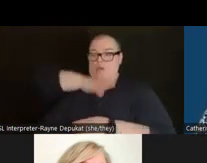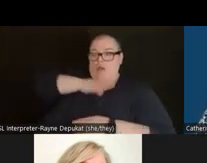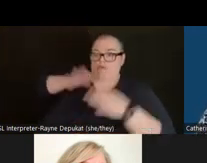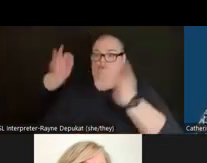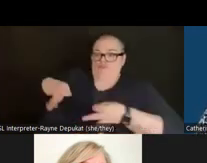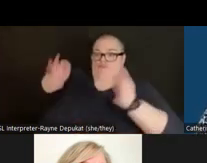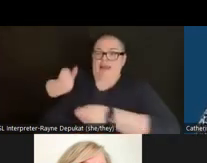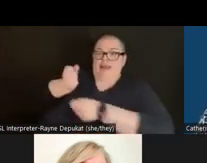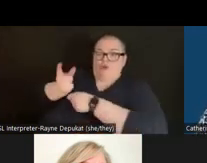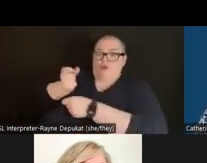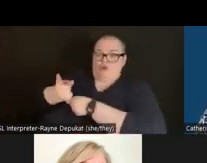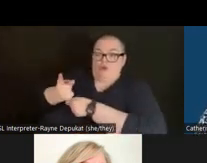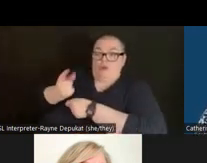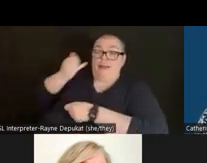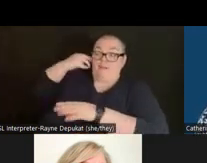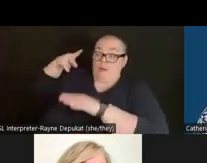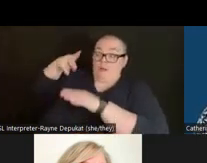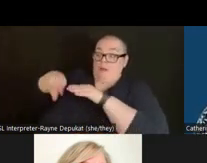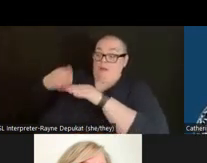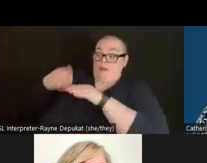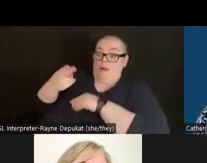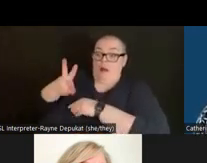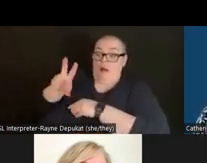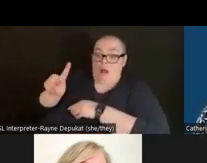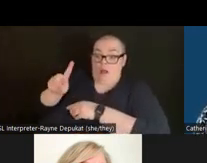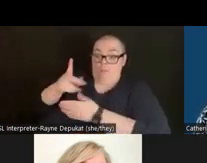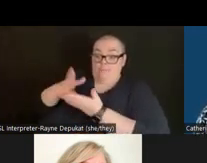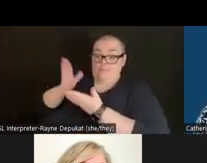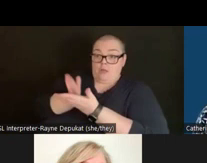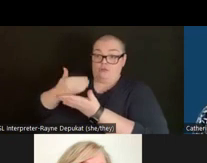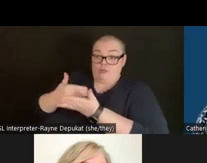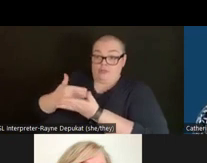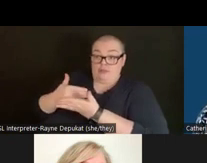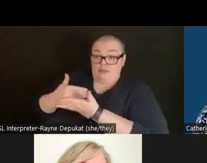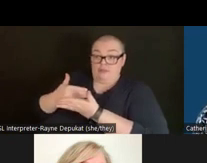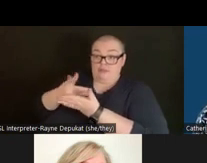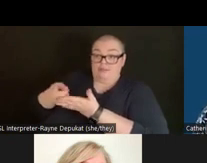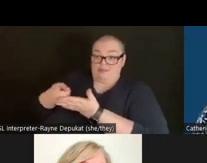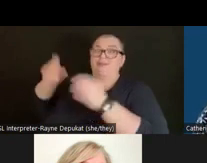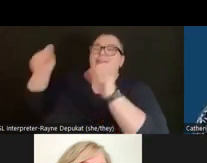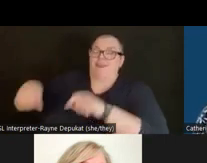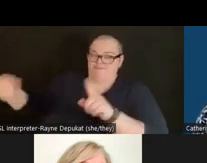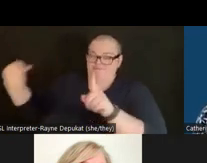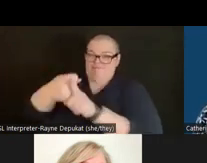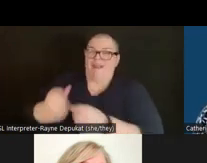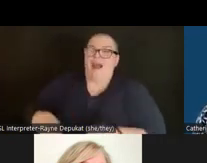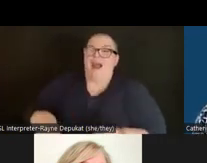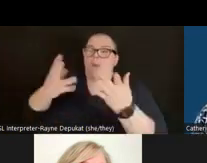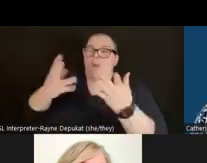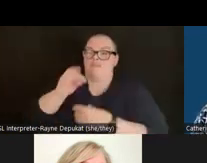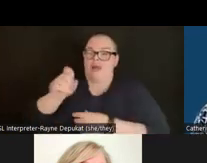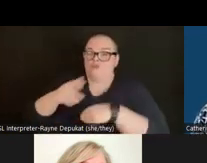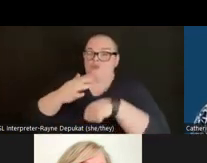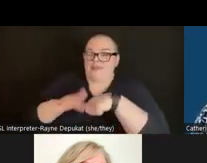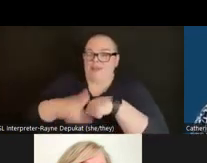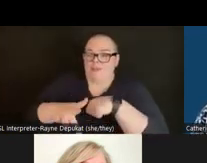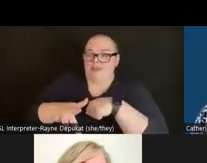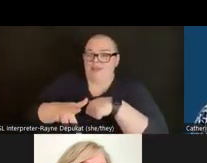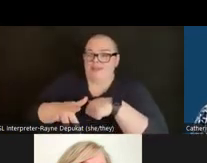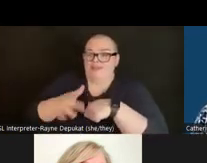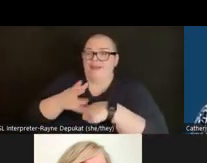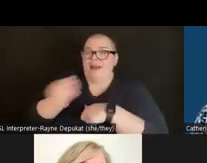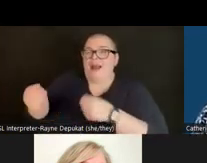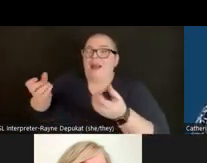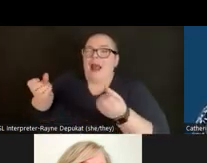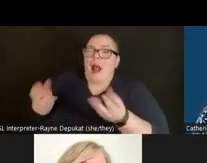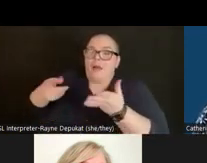HUD budget, it can impact the number of vouchers available and the ability to pay